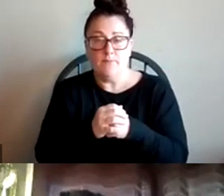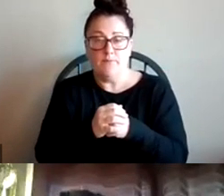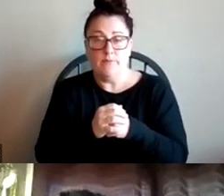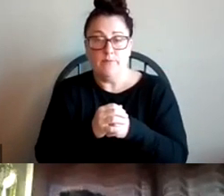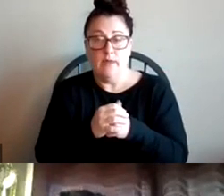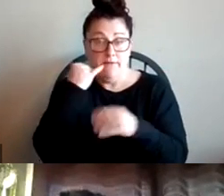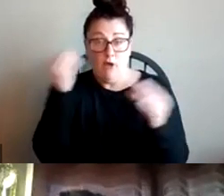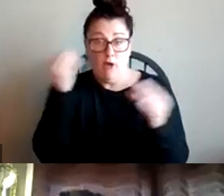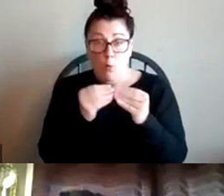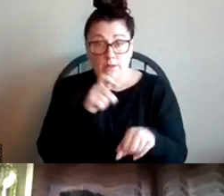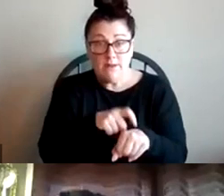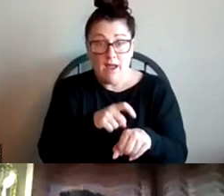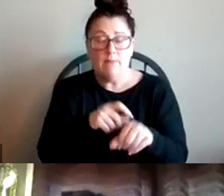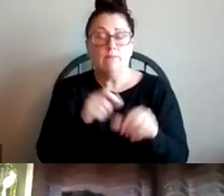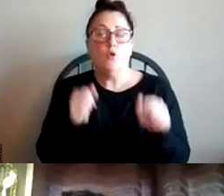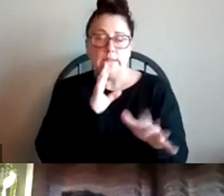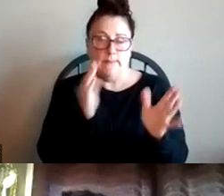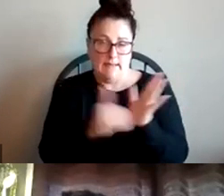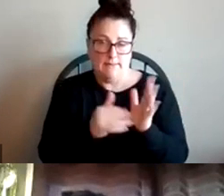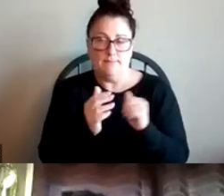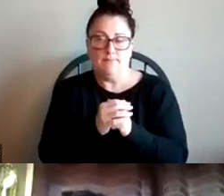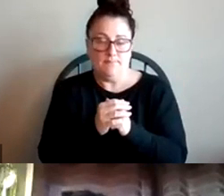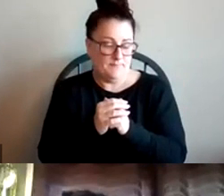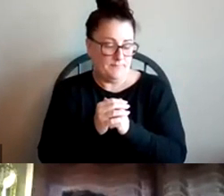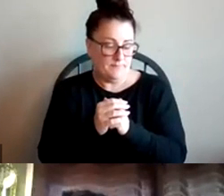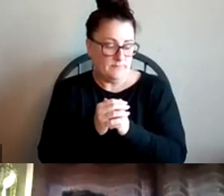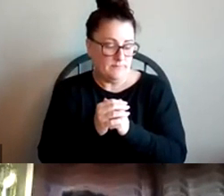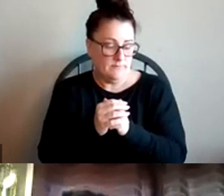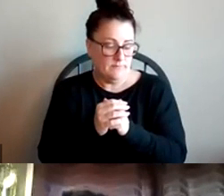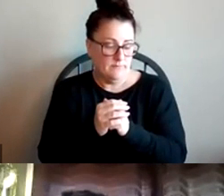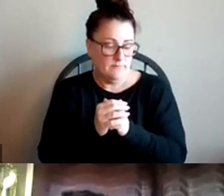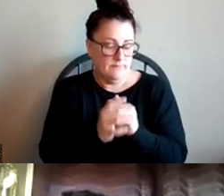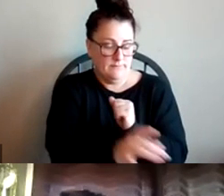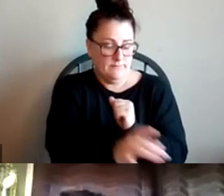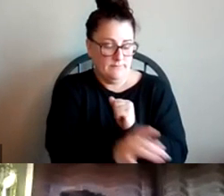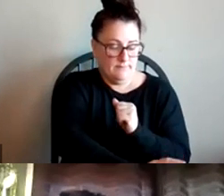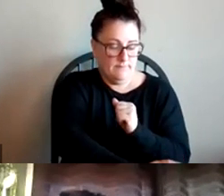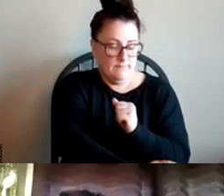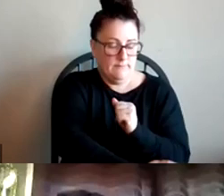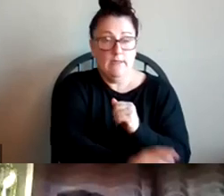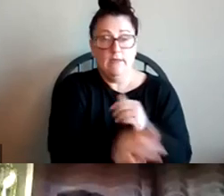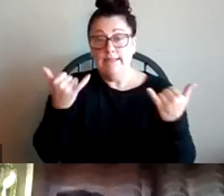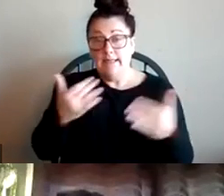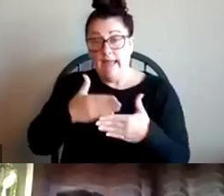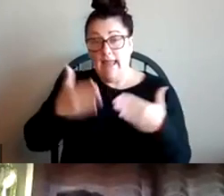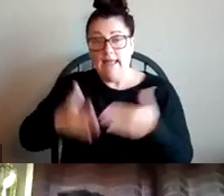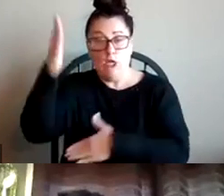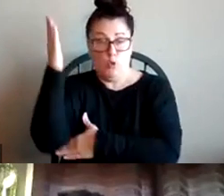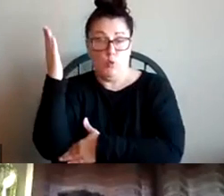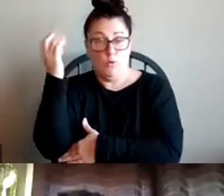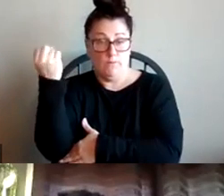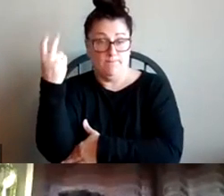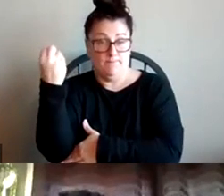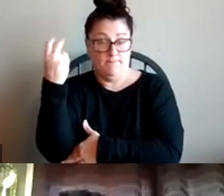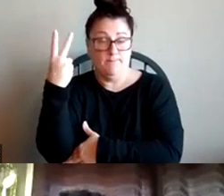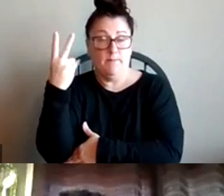we will entertain repeat speakers. The session will end at noon today. If any